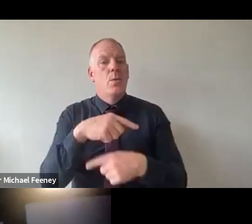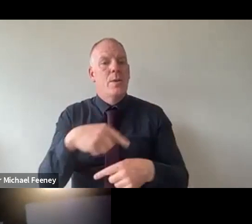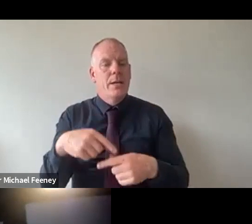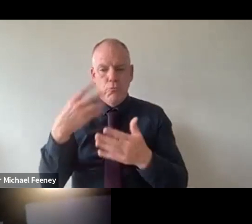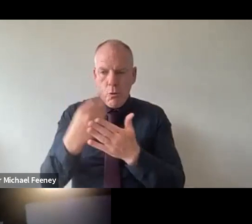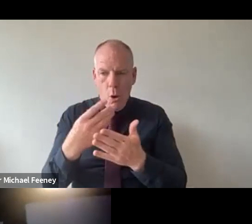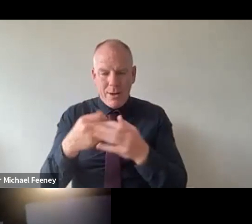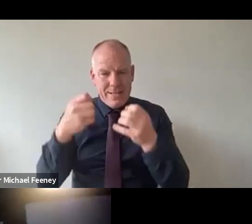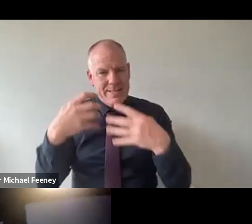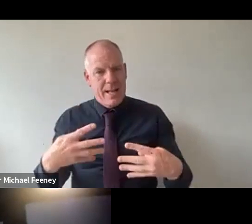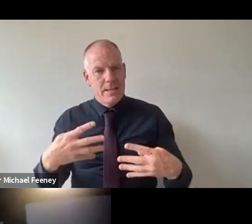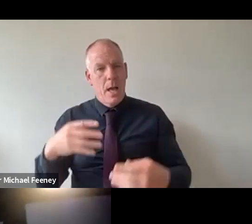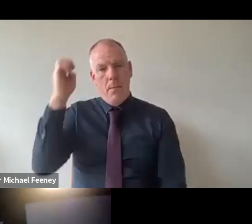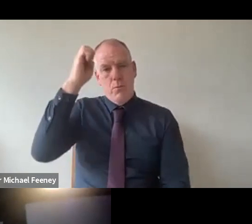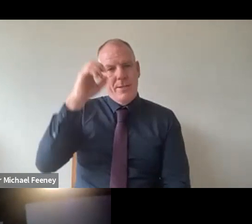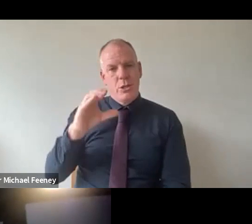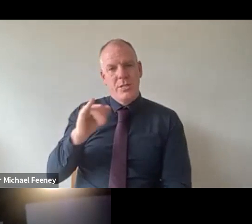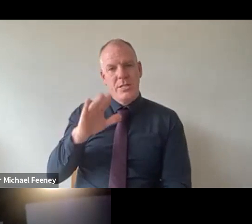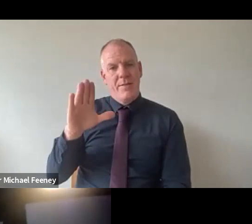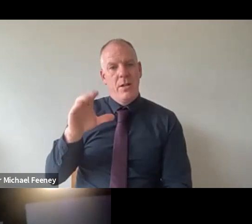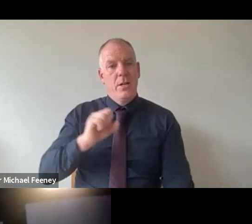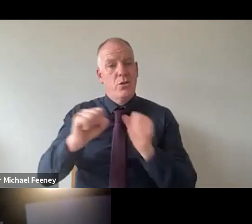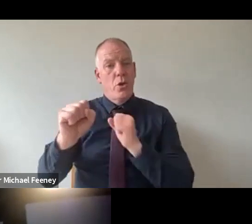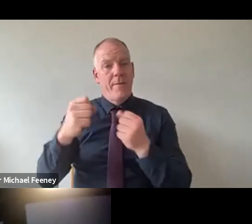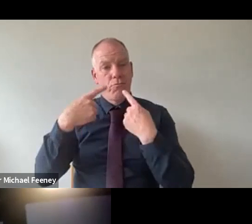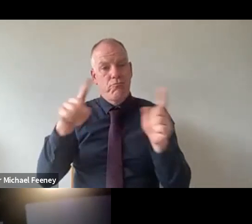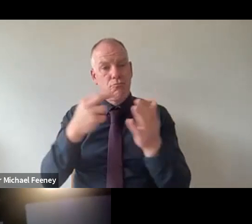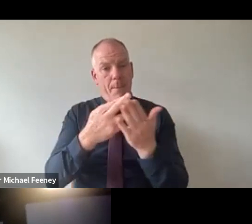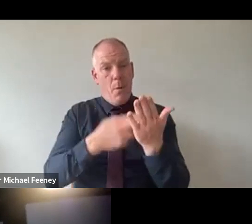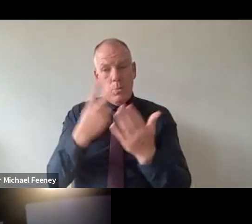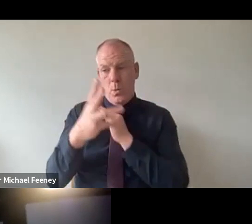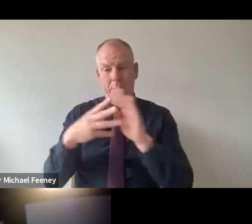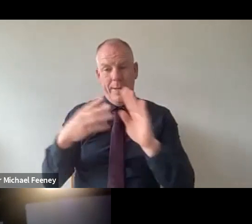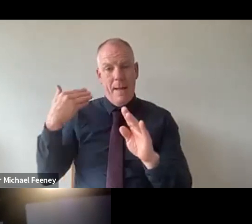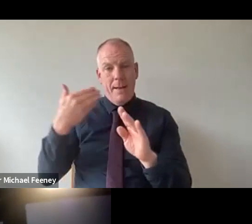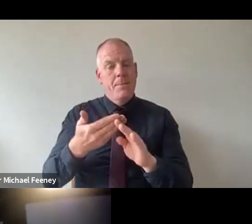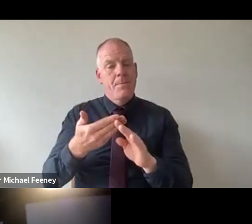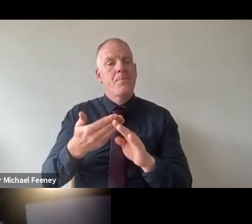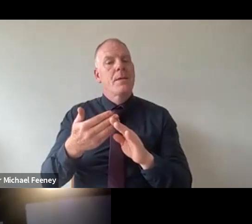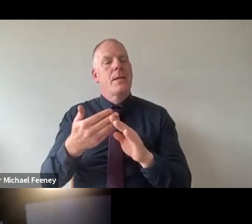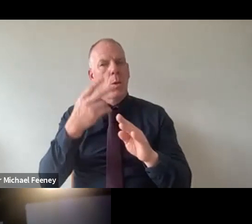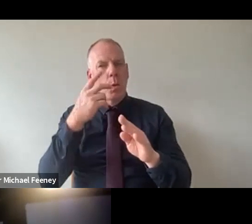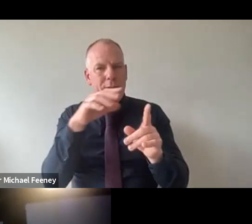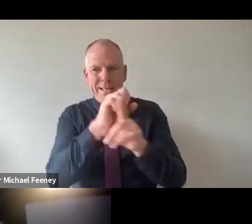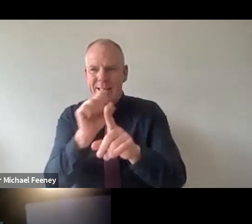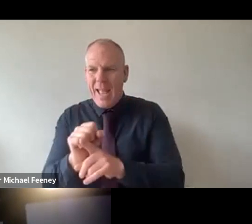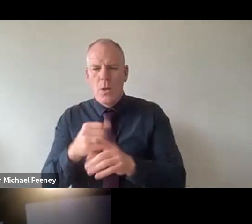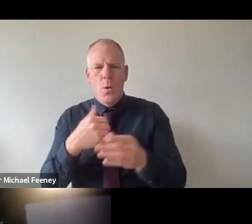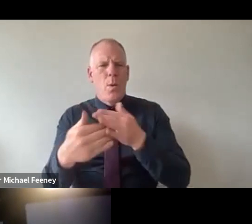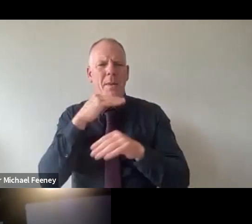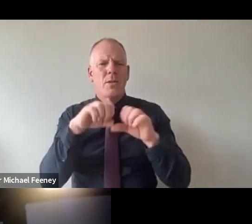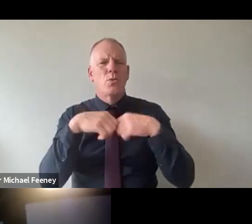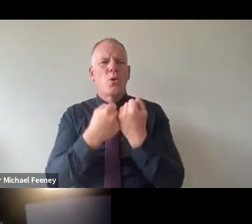so the British Civil Service now released a report only 2 weeks ago, and they use measurements and indicators of the social